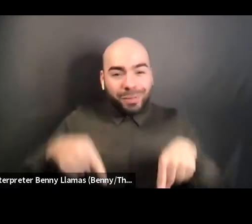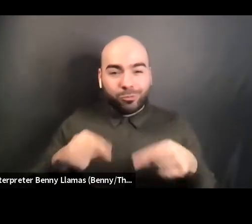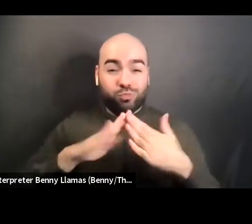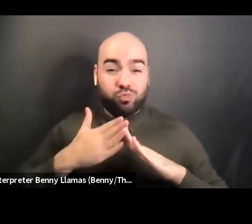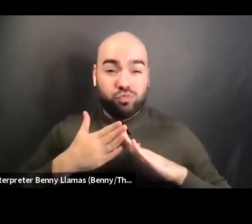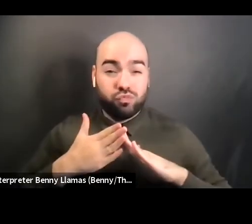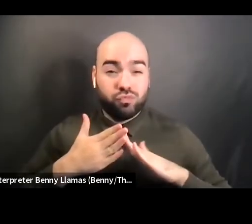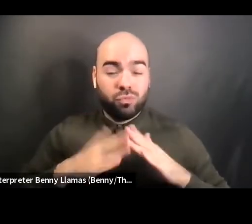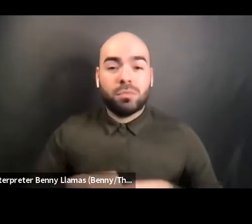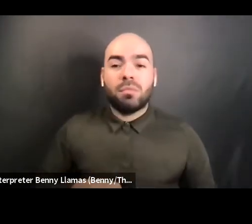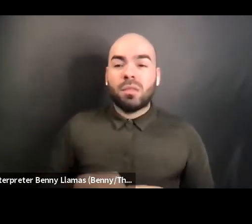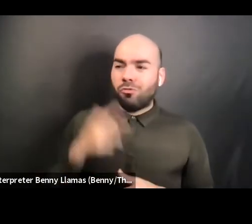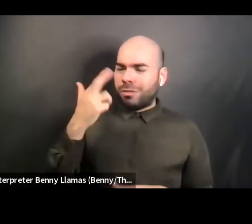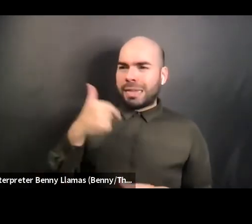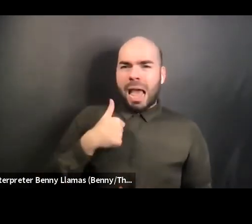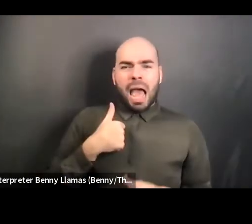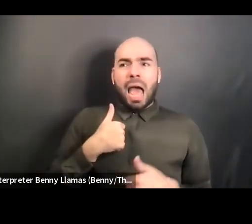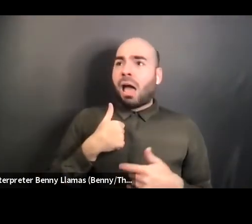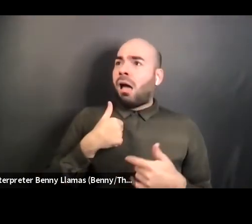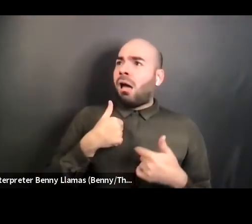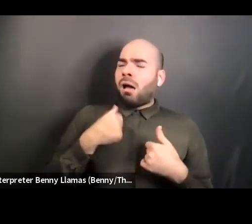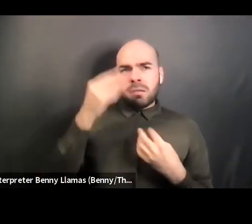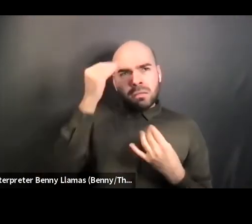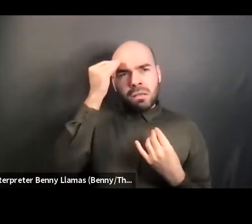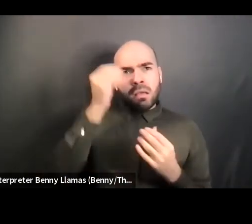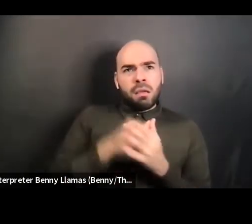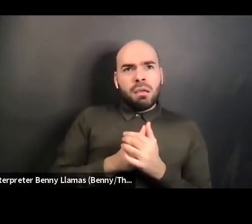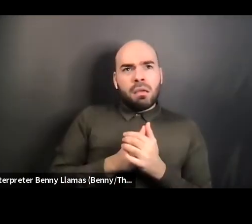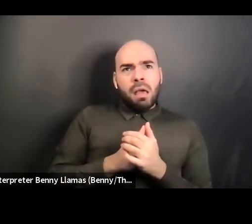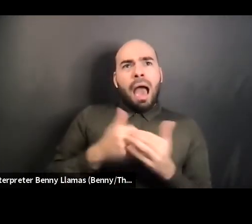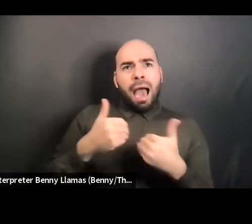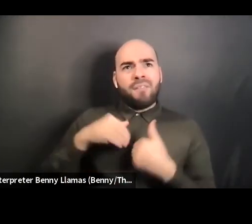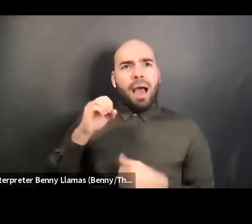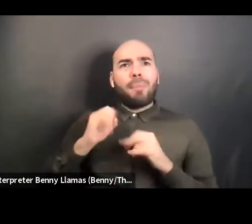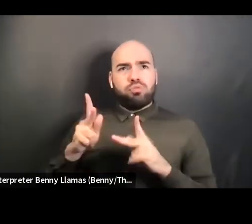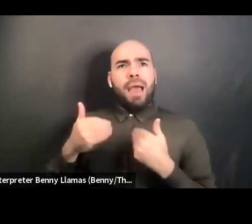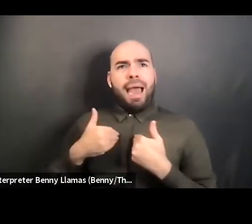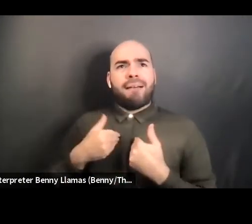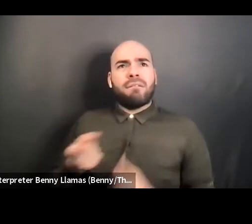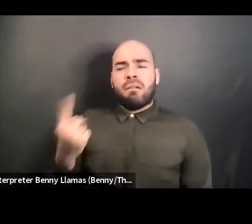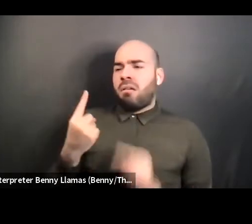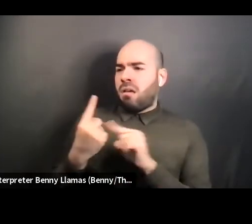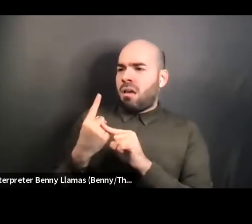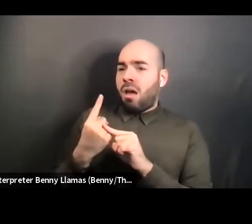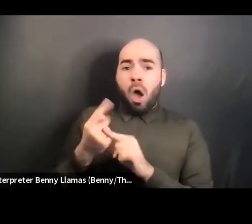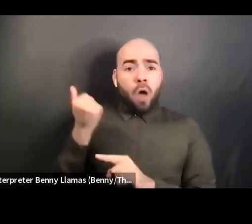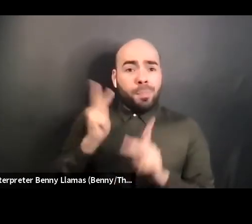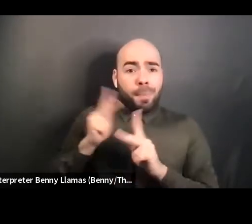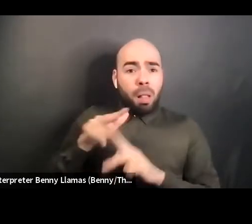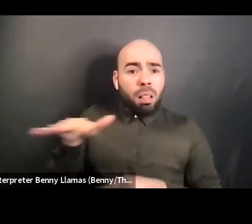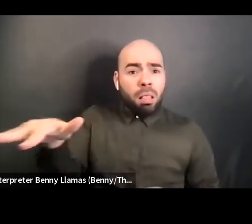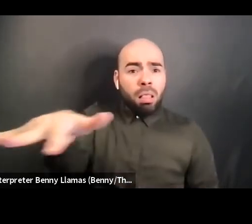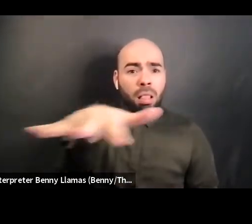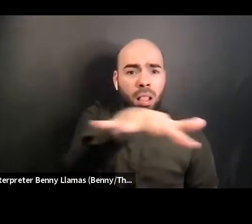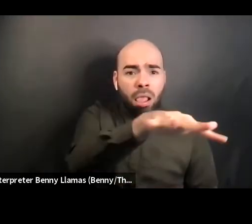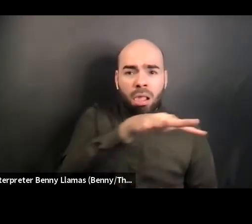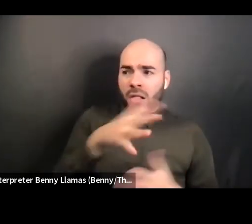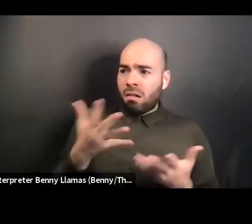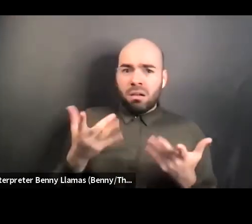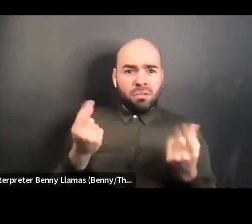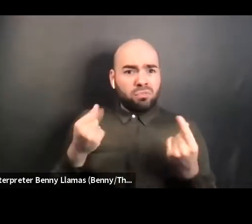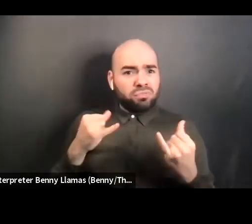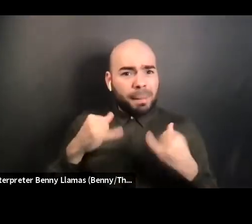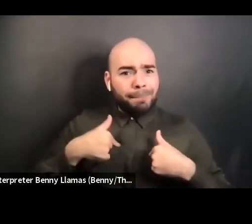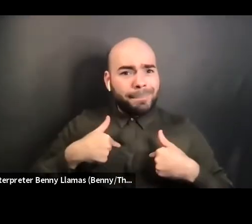ask, what about the other me's? What about the other first gen, rural born, cannot afford the O or the